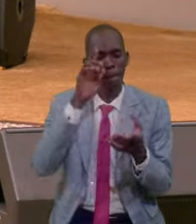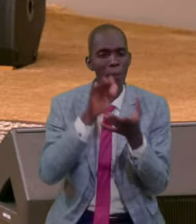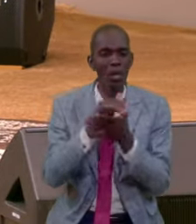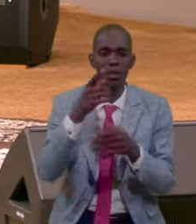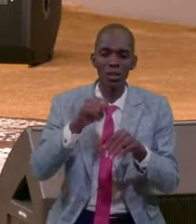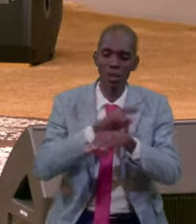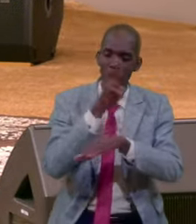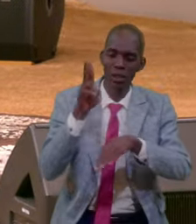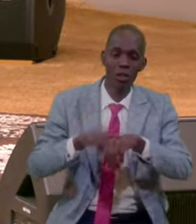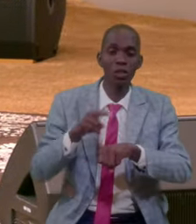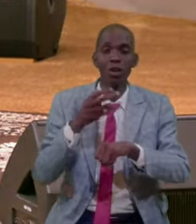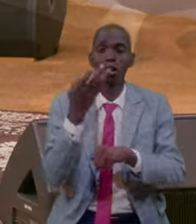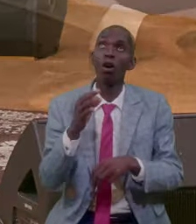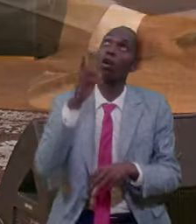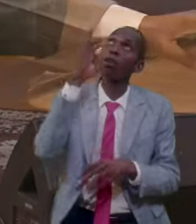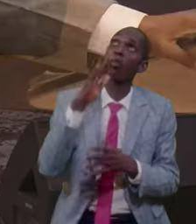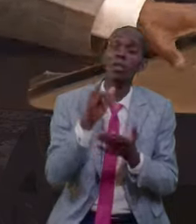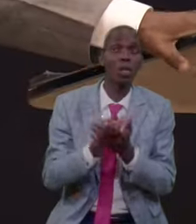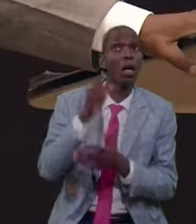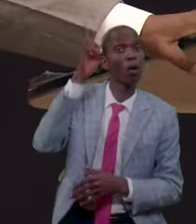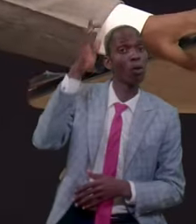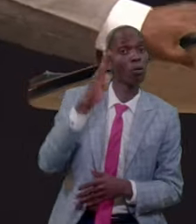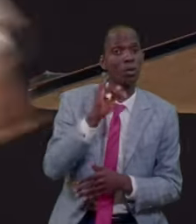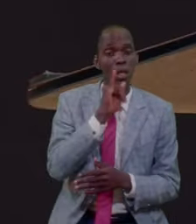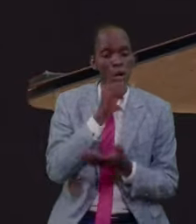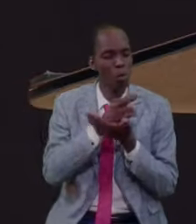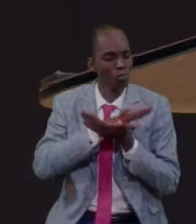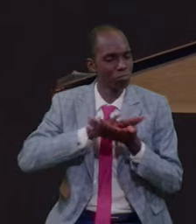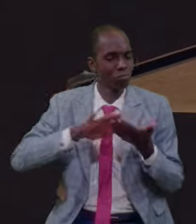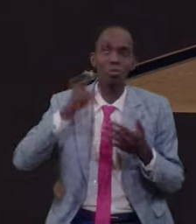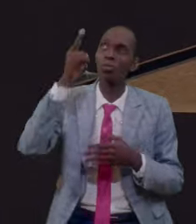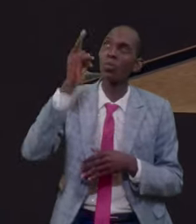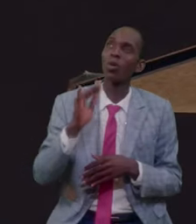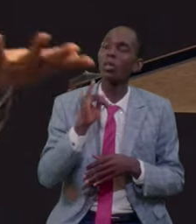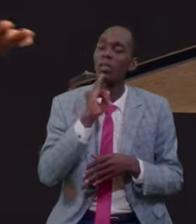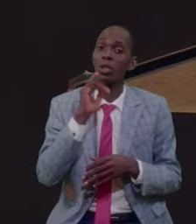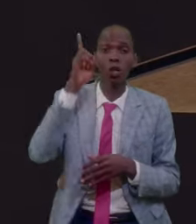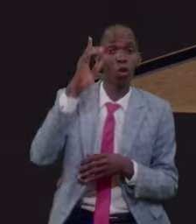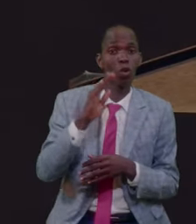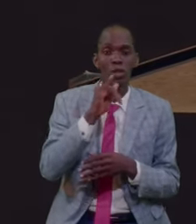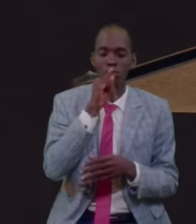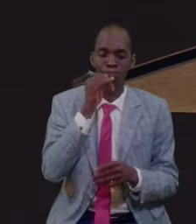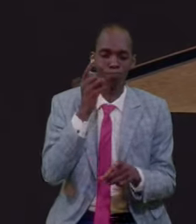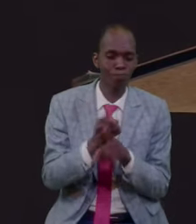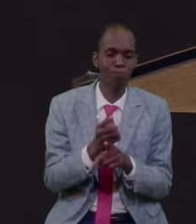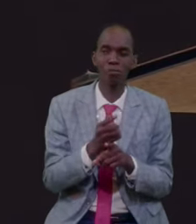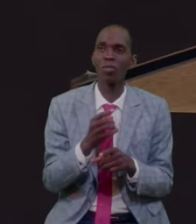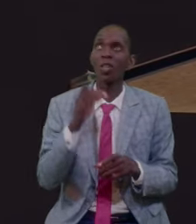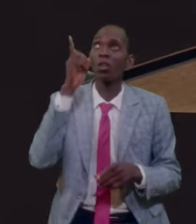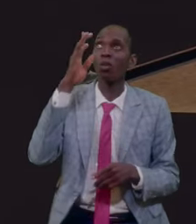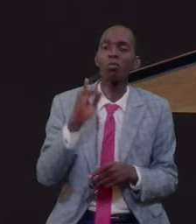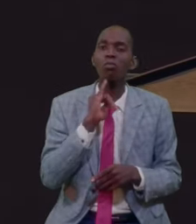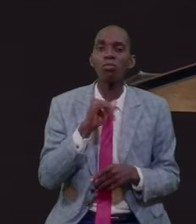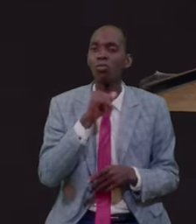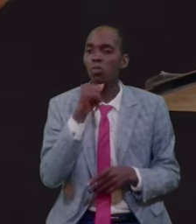of God, that God is holy, that God is just, and that God is impartial, and the